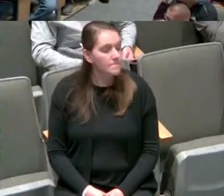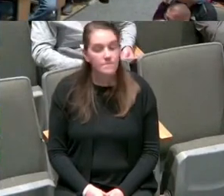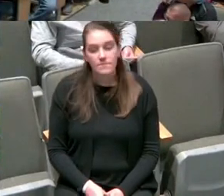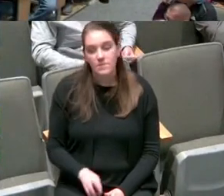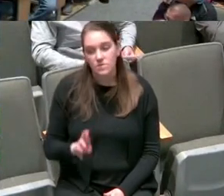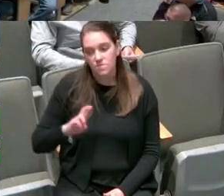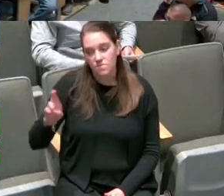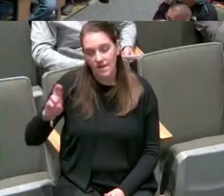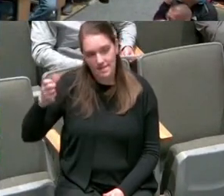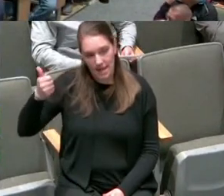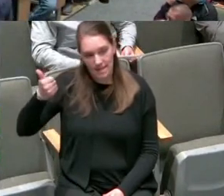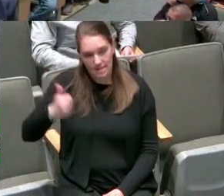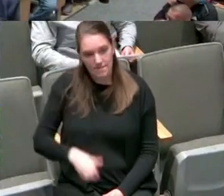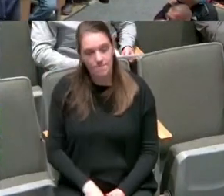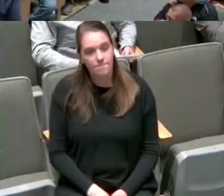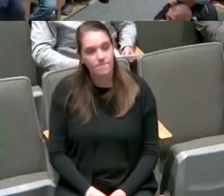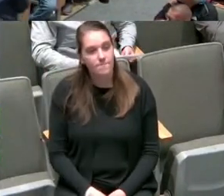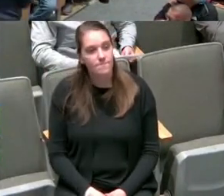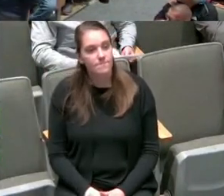stage right 10.